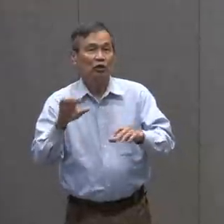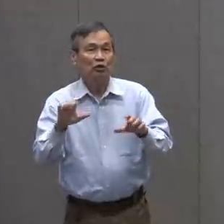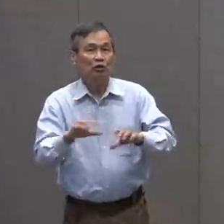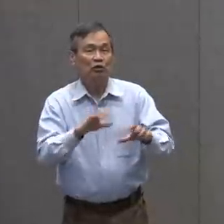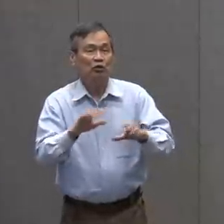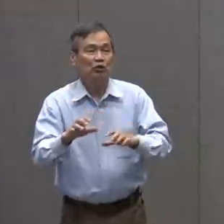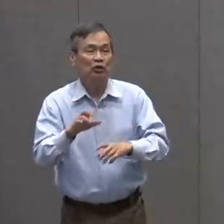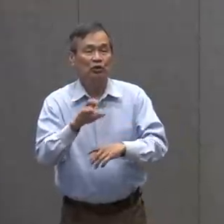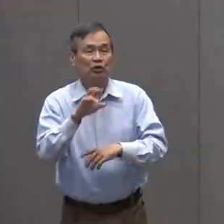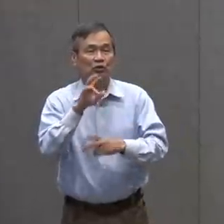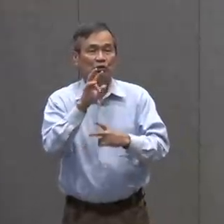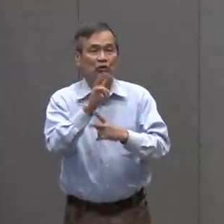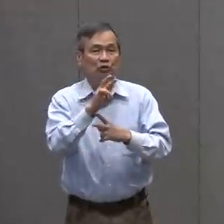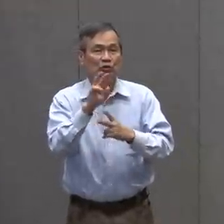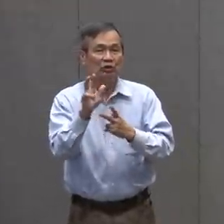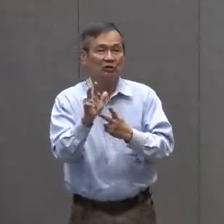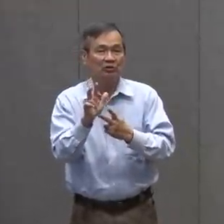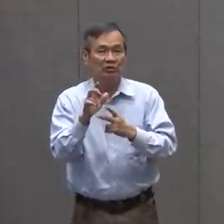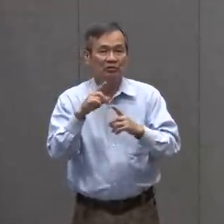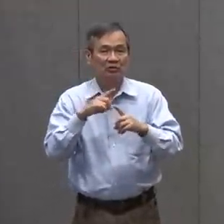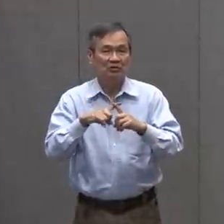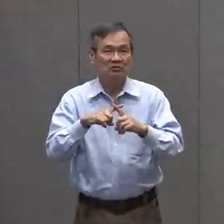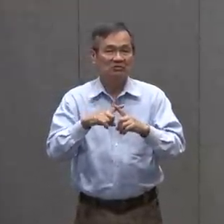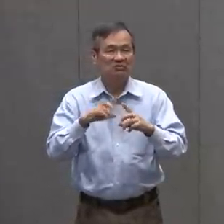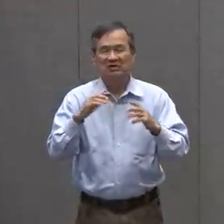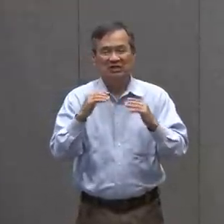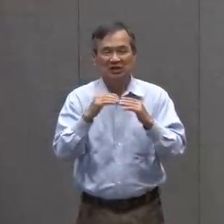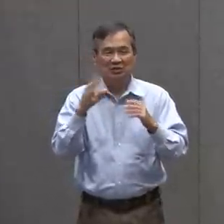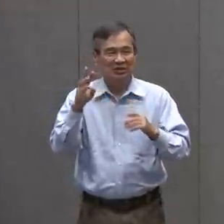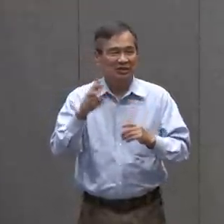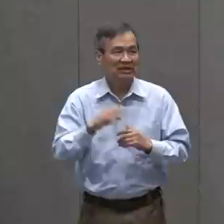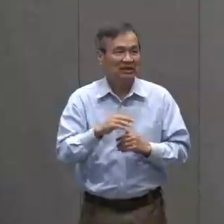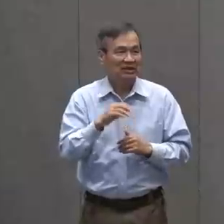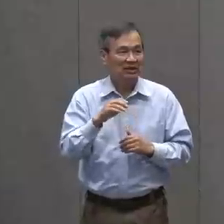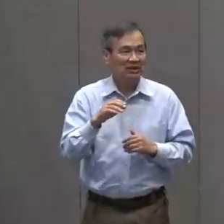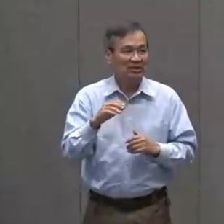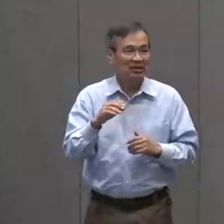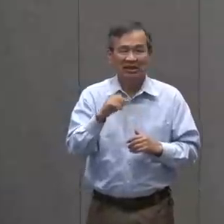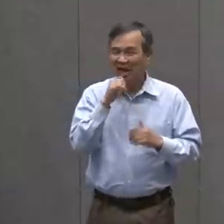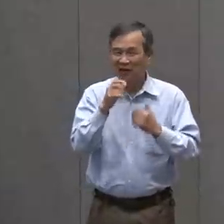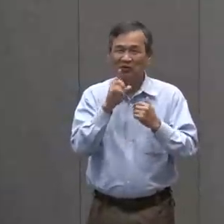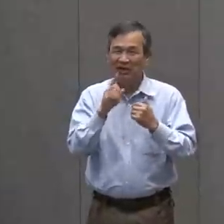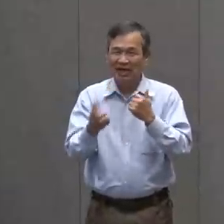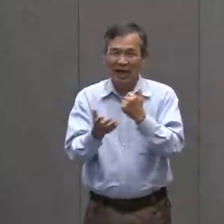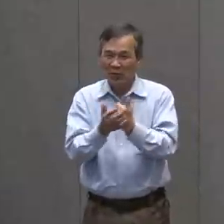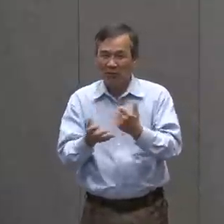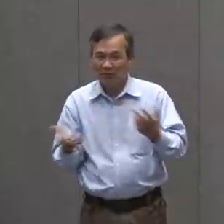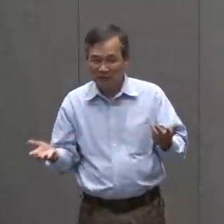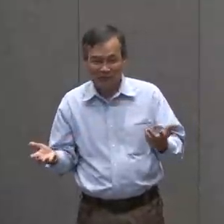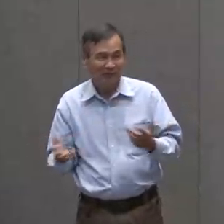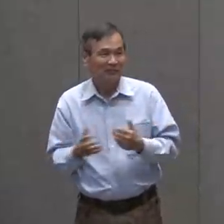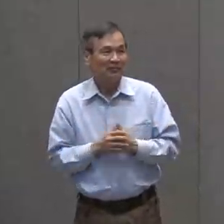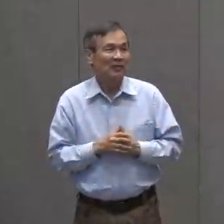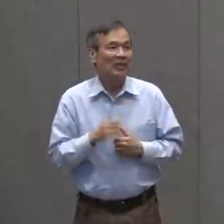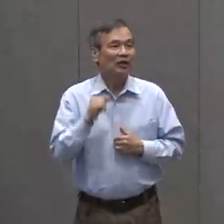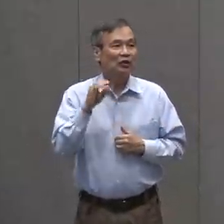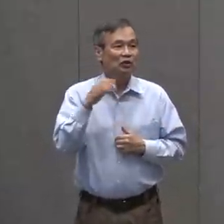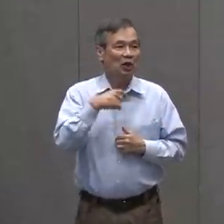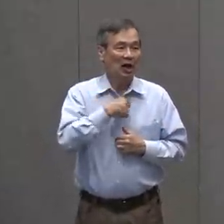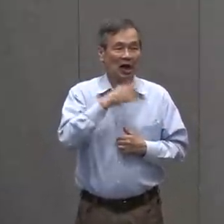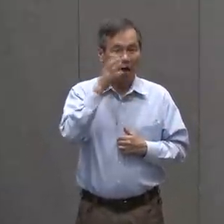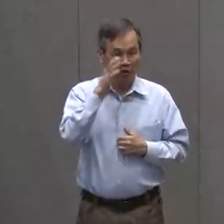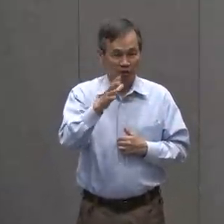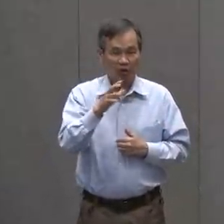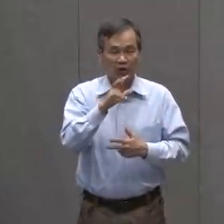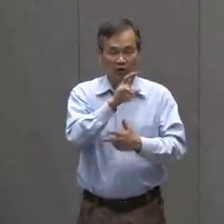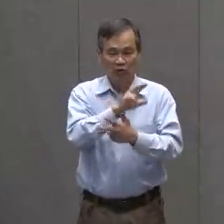be the 2 times the 3, which was 6. And I don't know, that's not in any place strategically that I'm needing it right now. So I am going to go